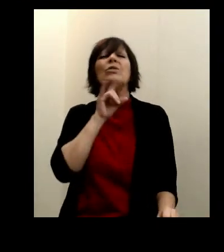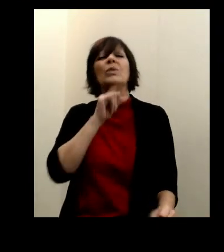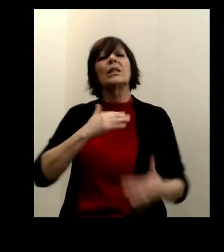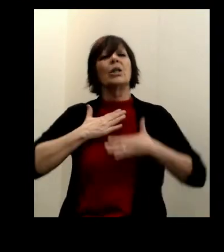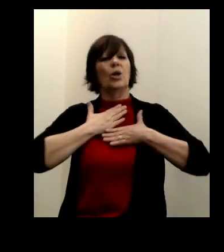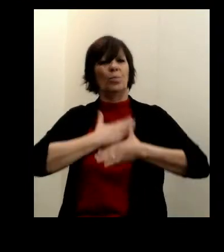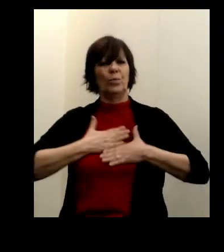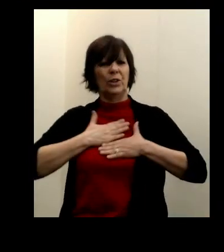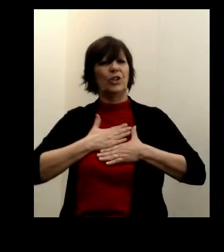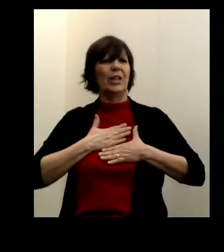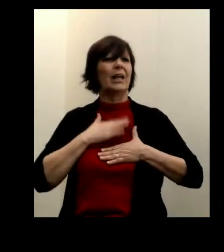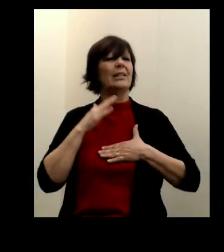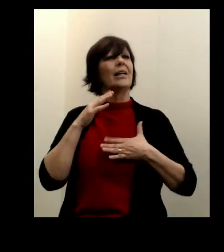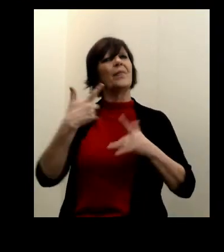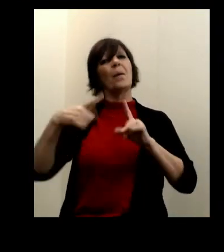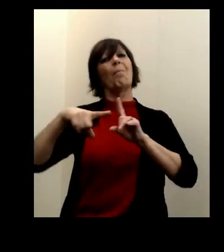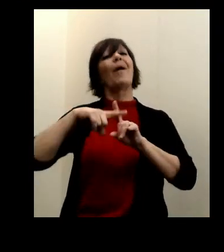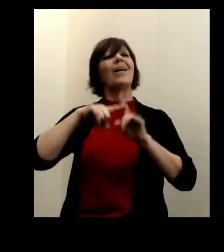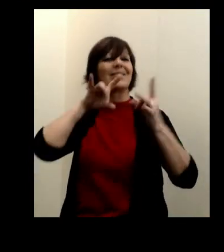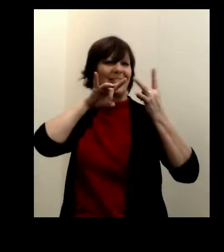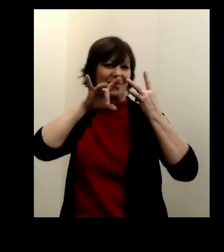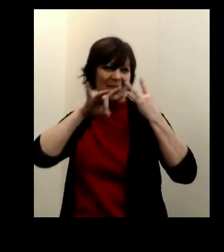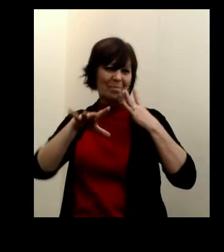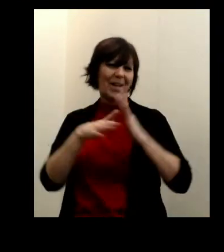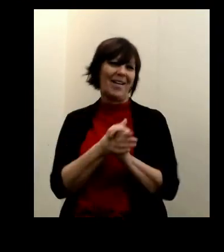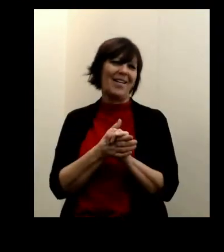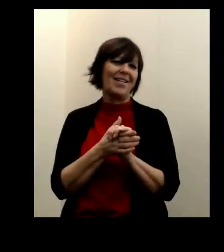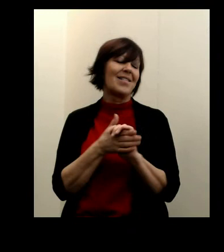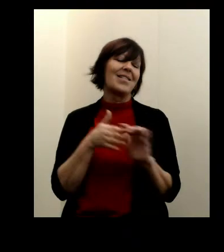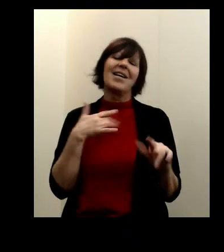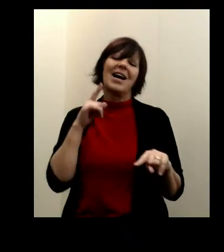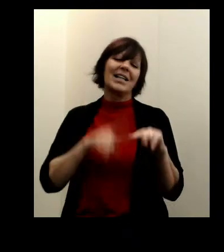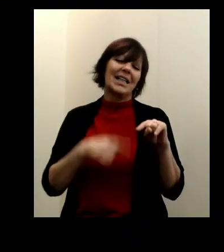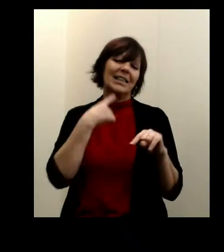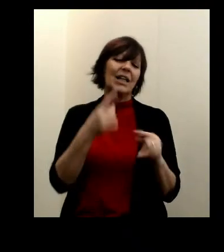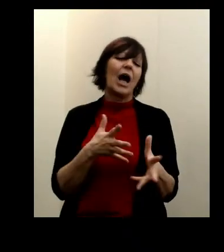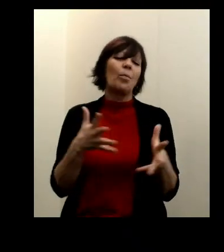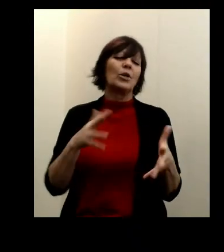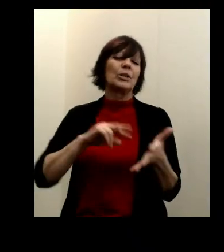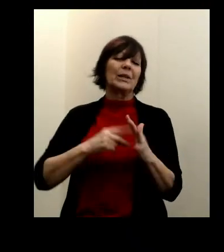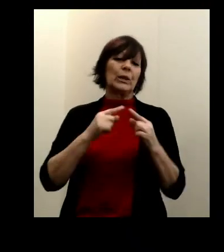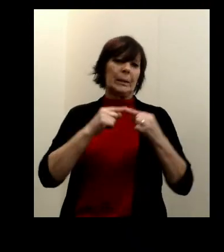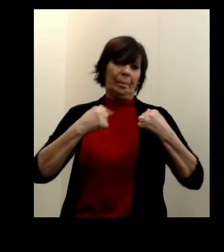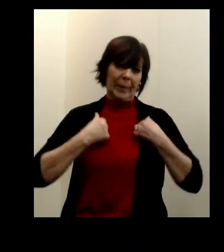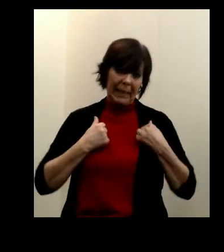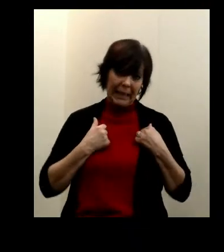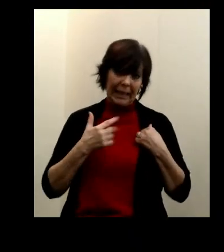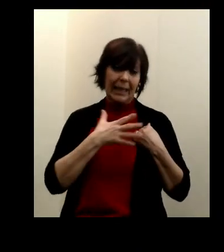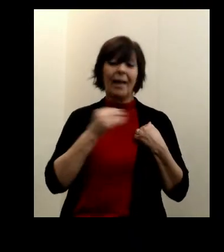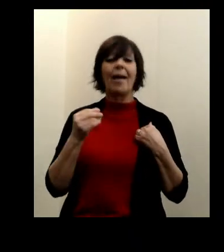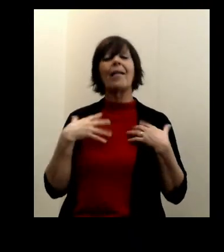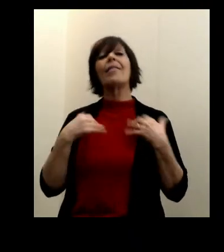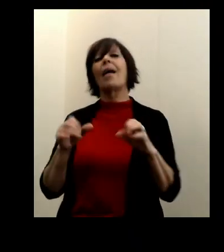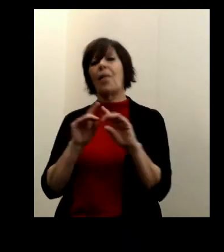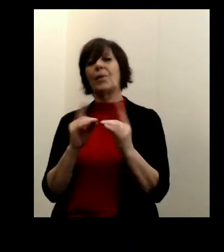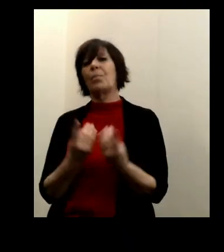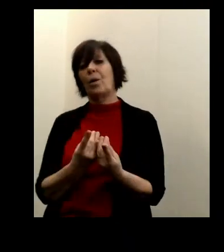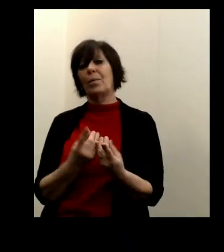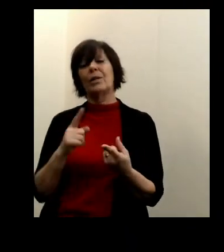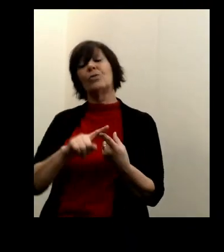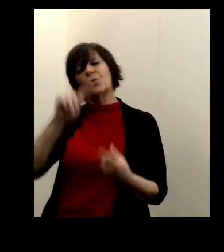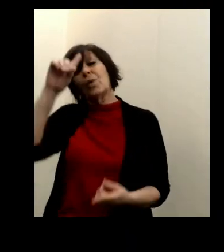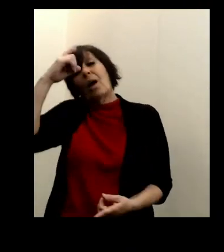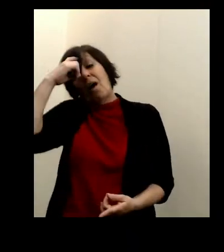this feedback and the positive messages, and I can't tell you how much it means to me and how much it means to the health department and to the